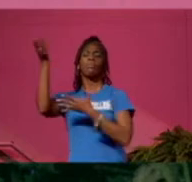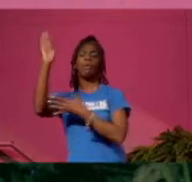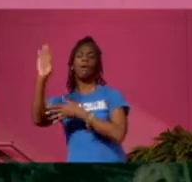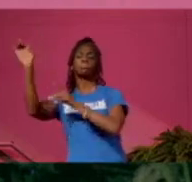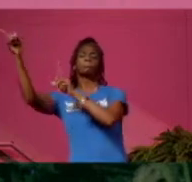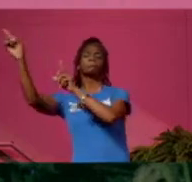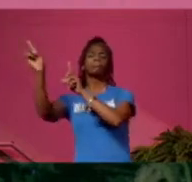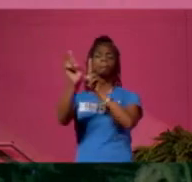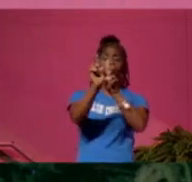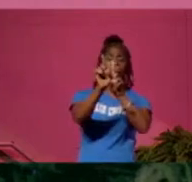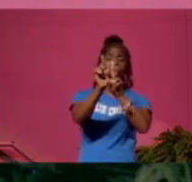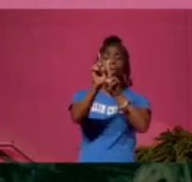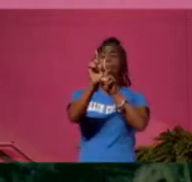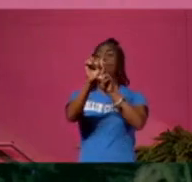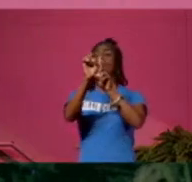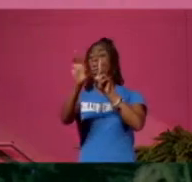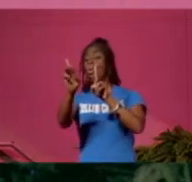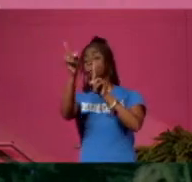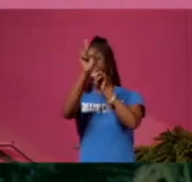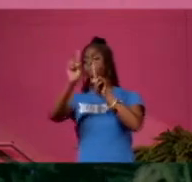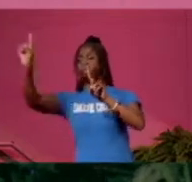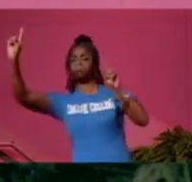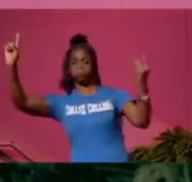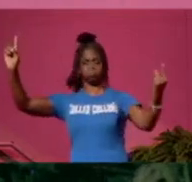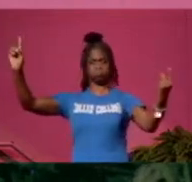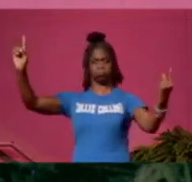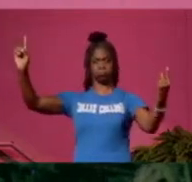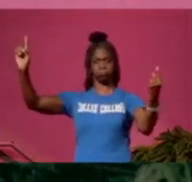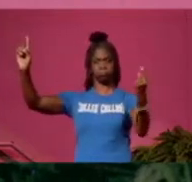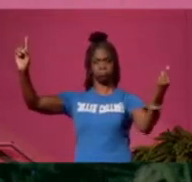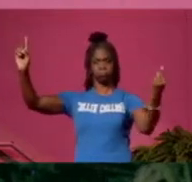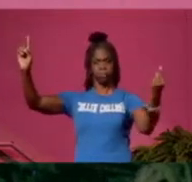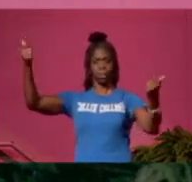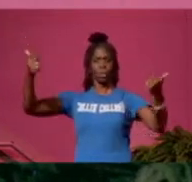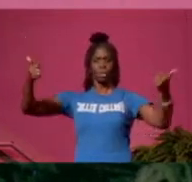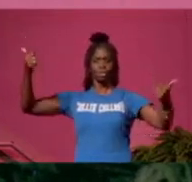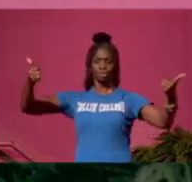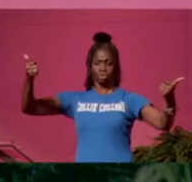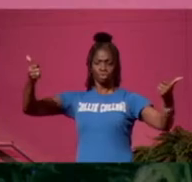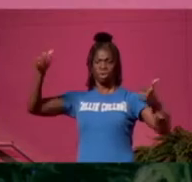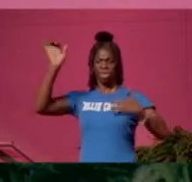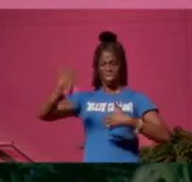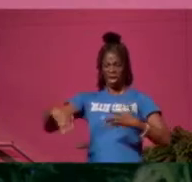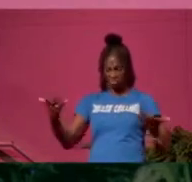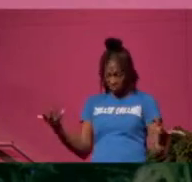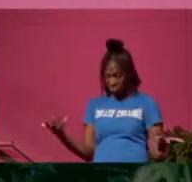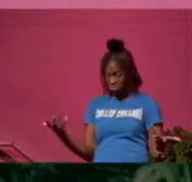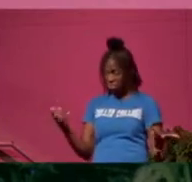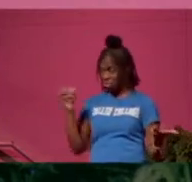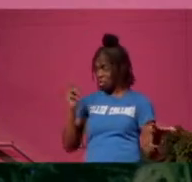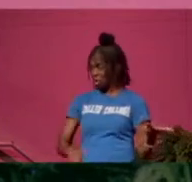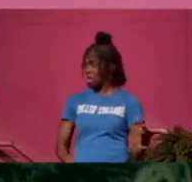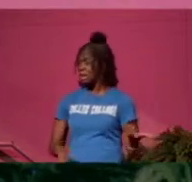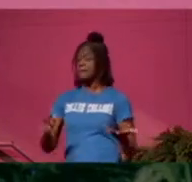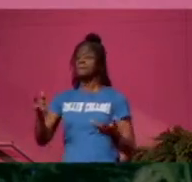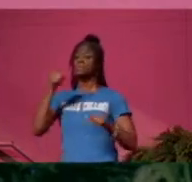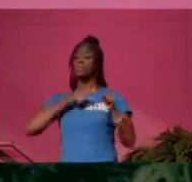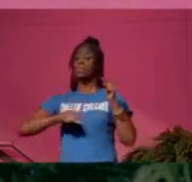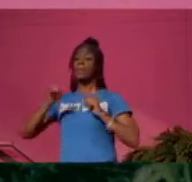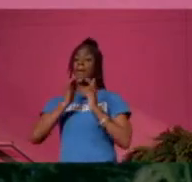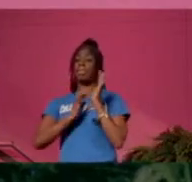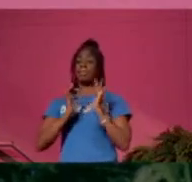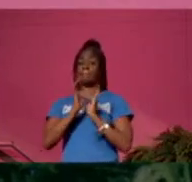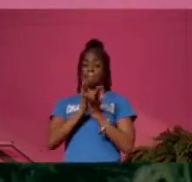was deciding to do when he came to be baptized by John in the Jordan. That's really what the others were doing when they came to hear him preach